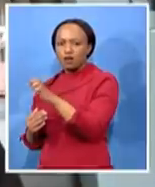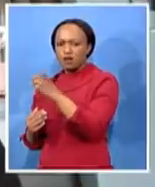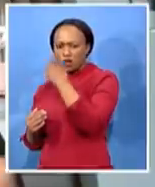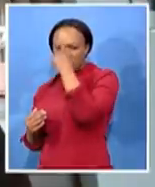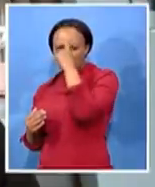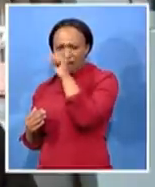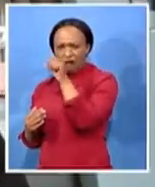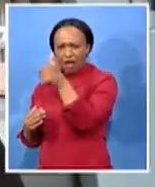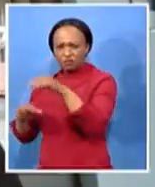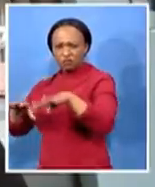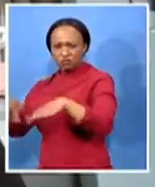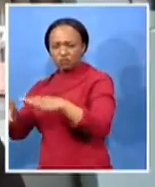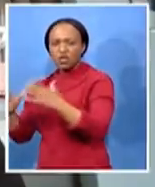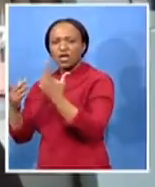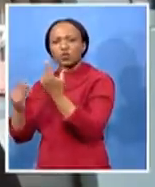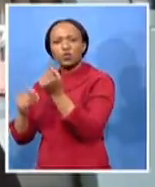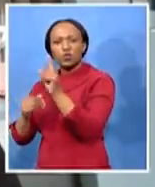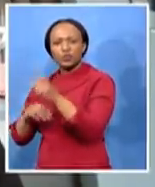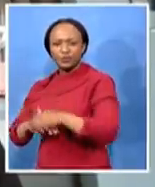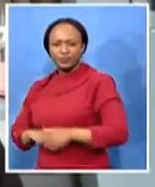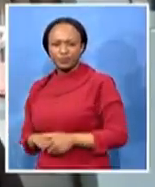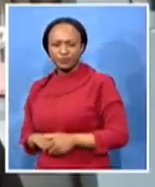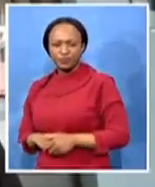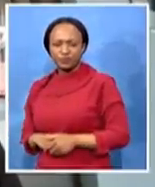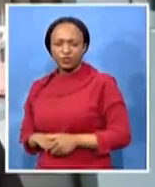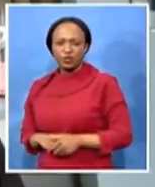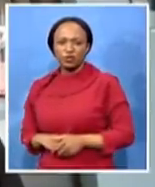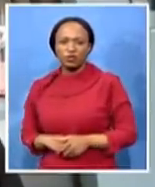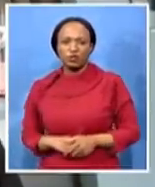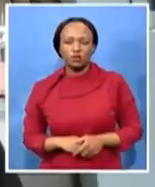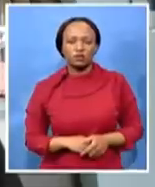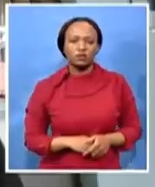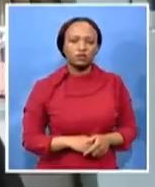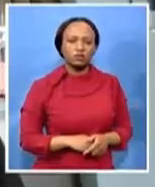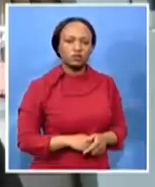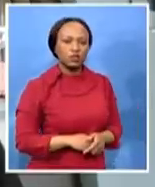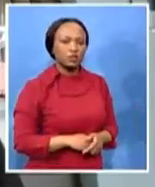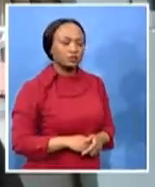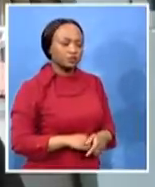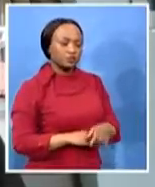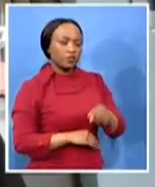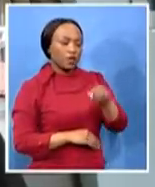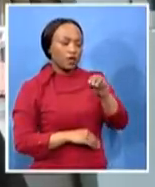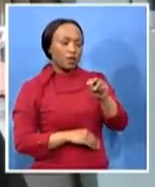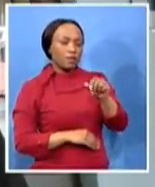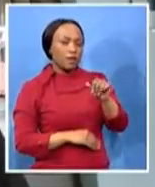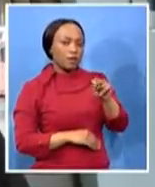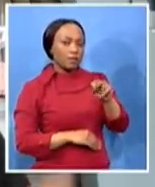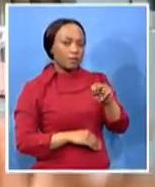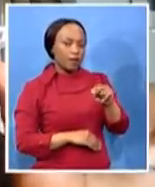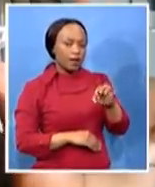I think there is good chemistry between him and Mmusi. I'm just thinking it's a matter of time. There are too